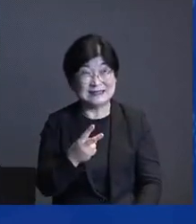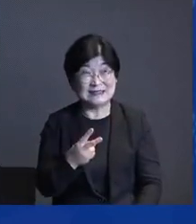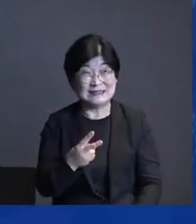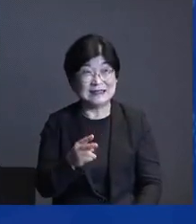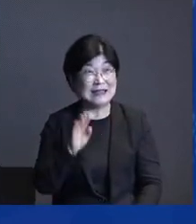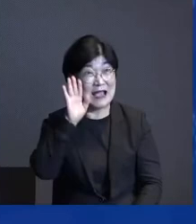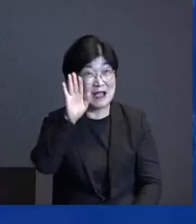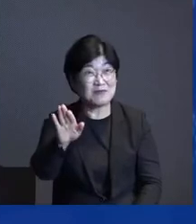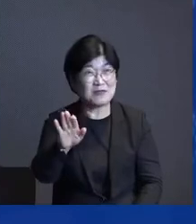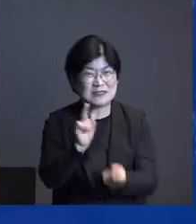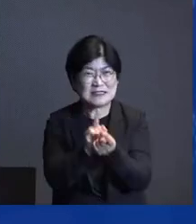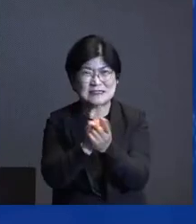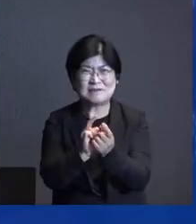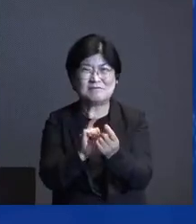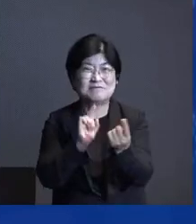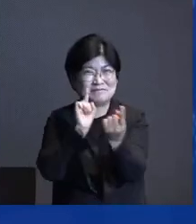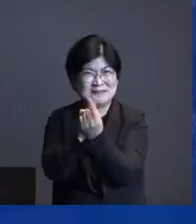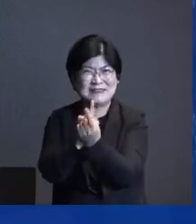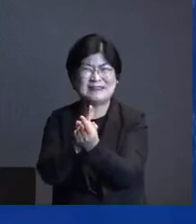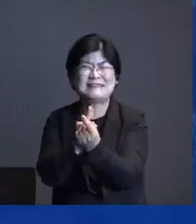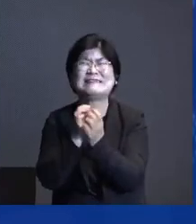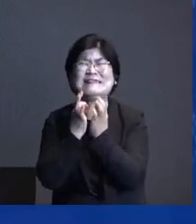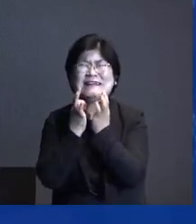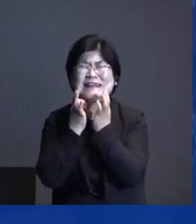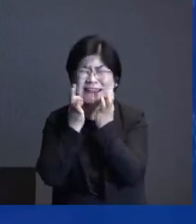on. Thank you very much. Thank you.